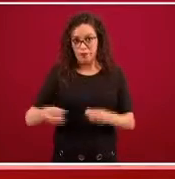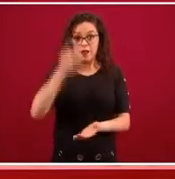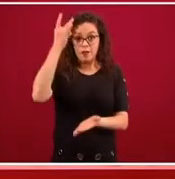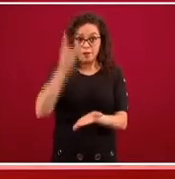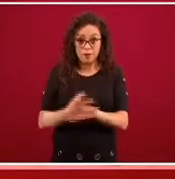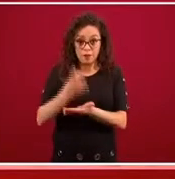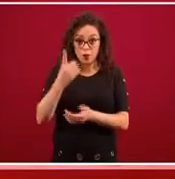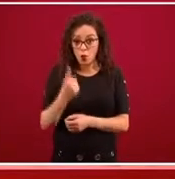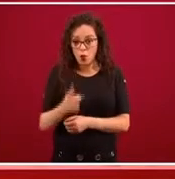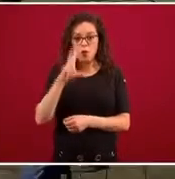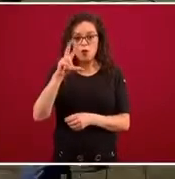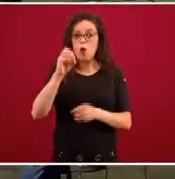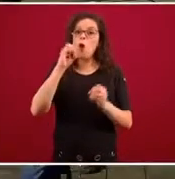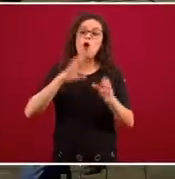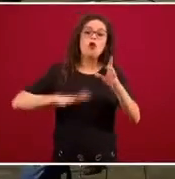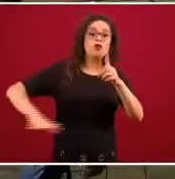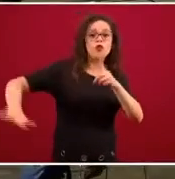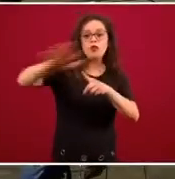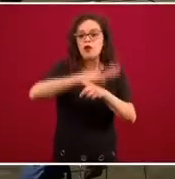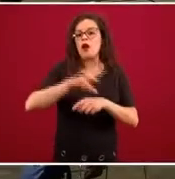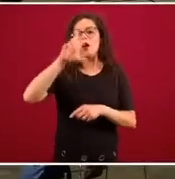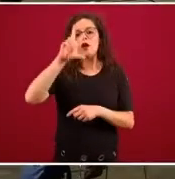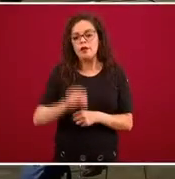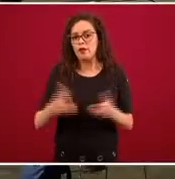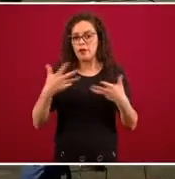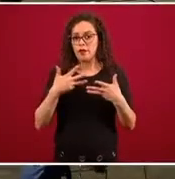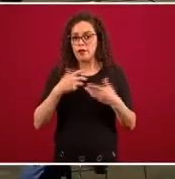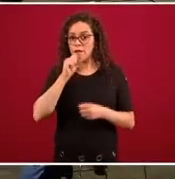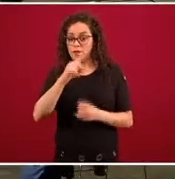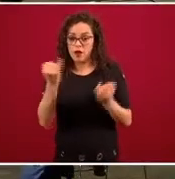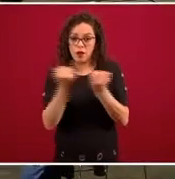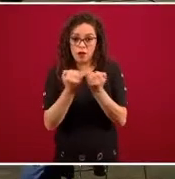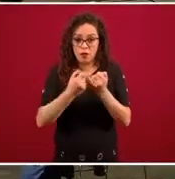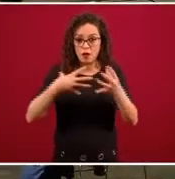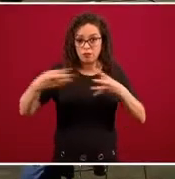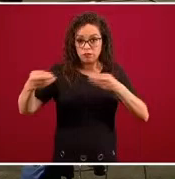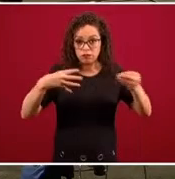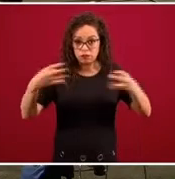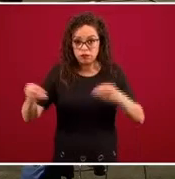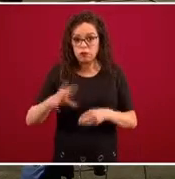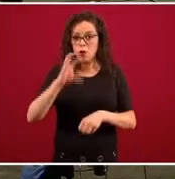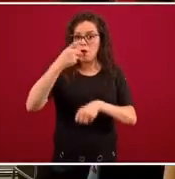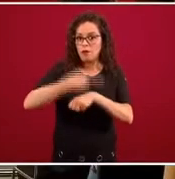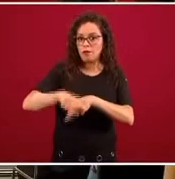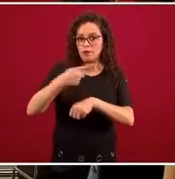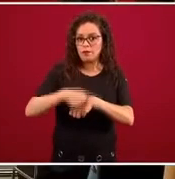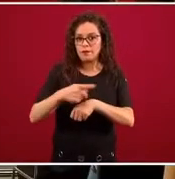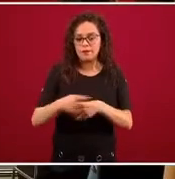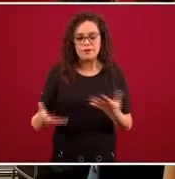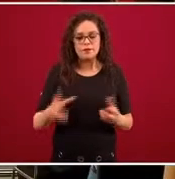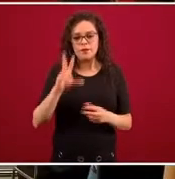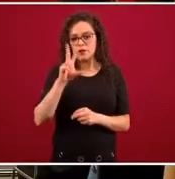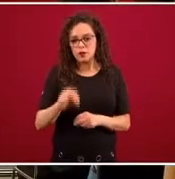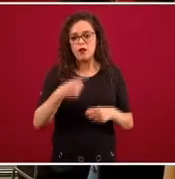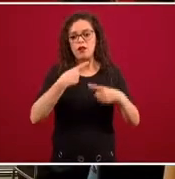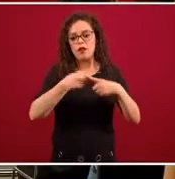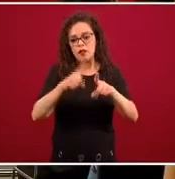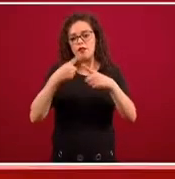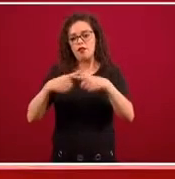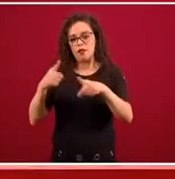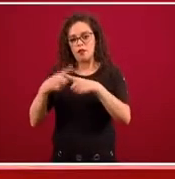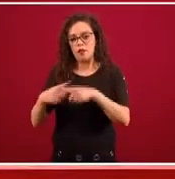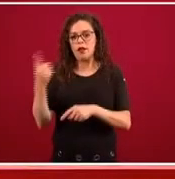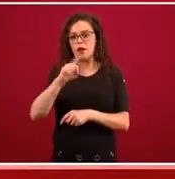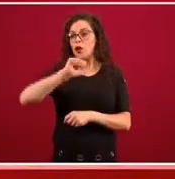and this very diverse development of the epidemic, in which not all regions are presenting the